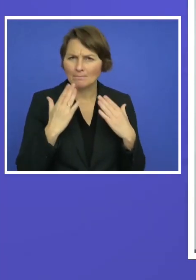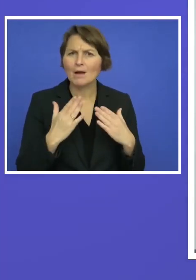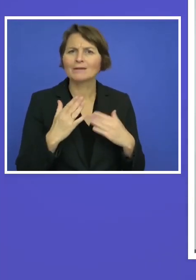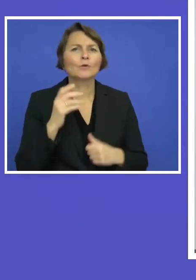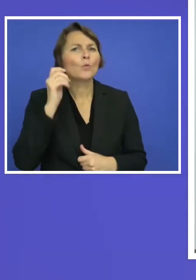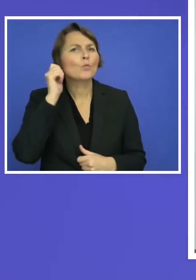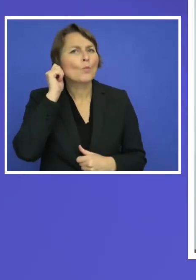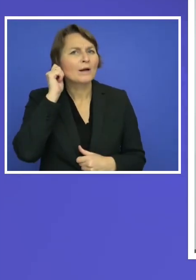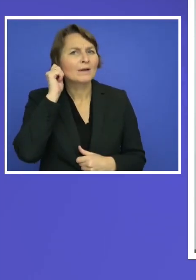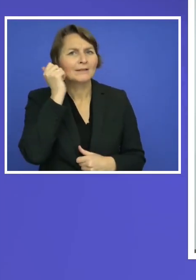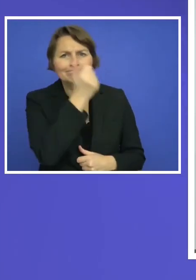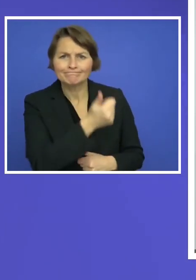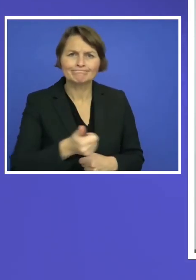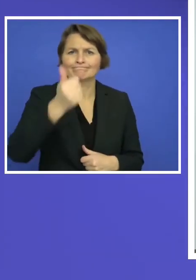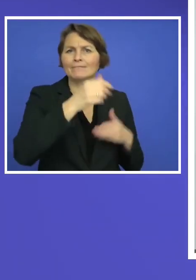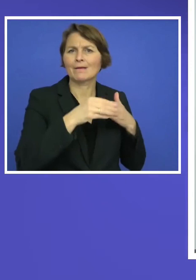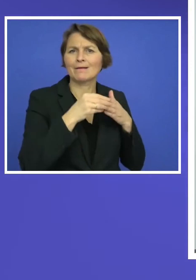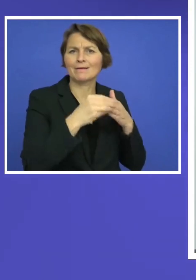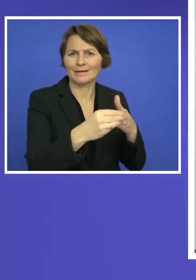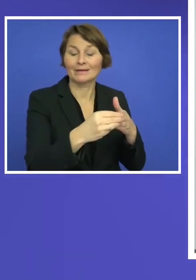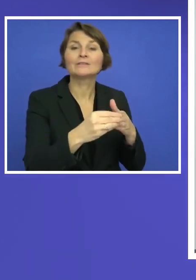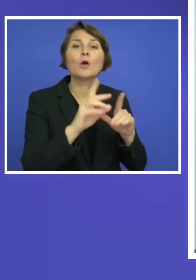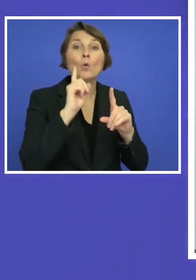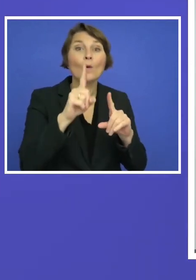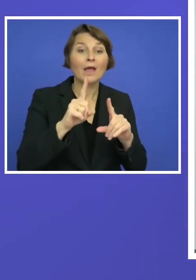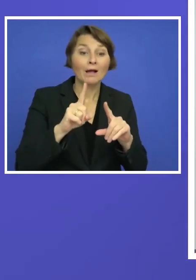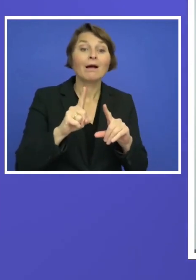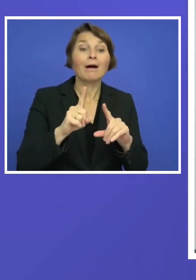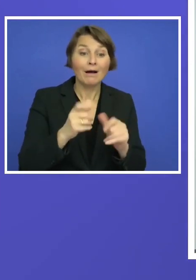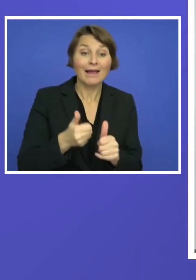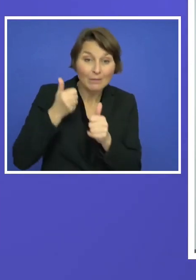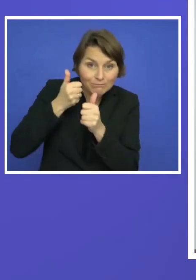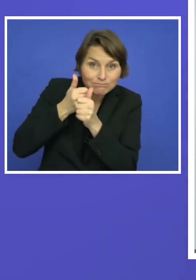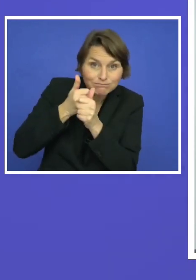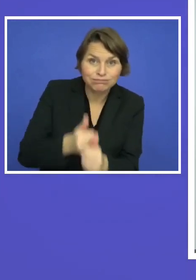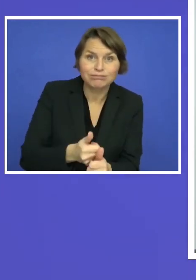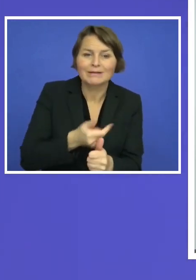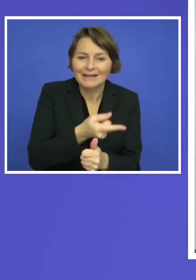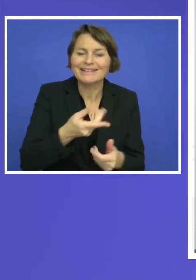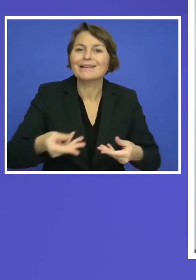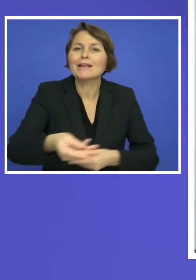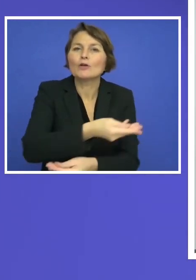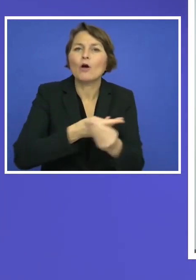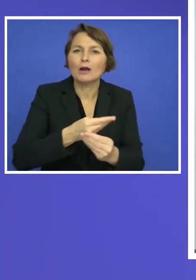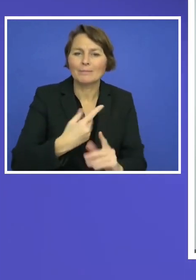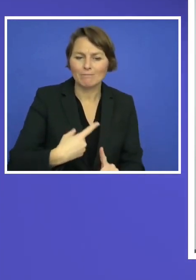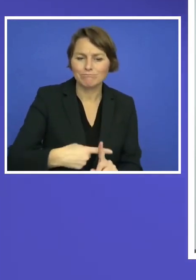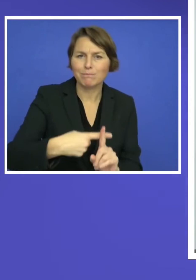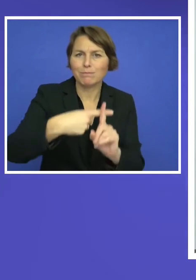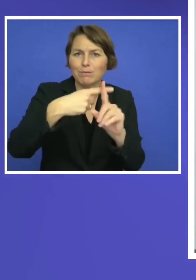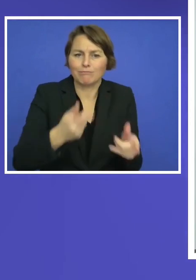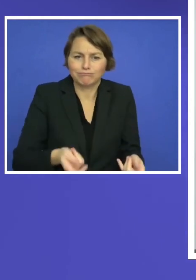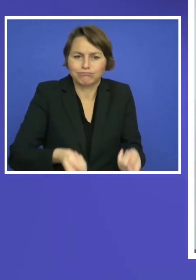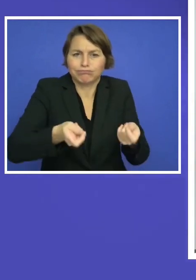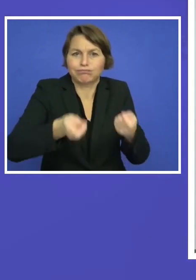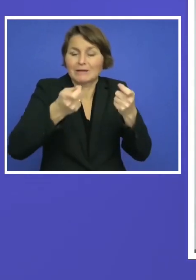have a positive return on economy. And who does not want to improve the economy, the family economy, the country